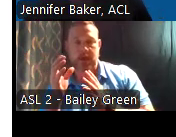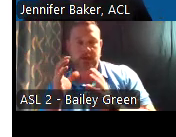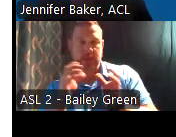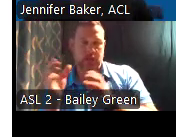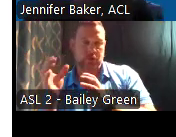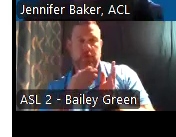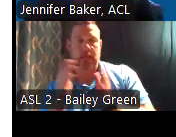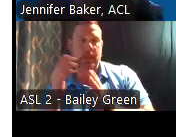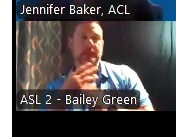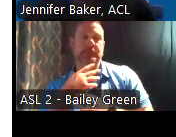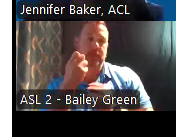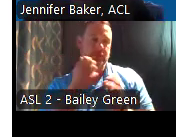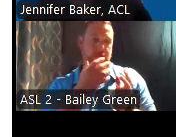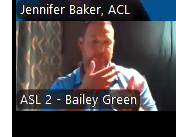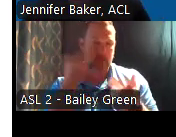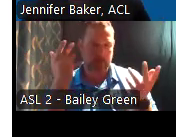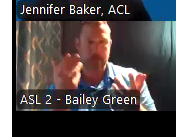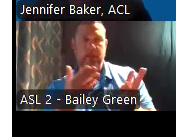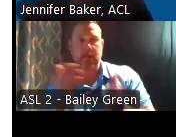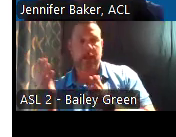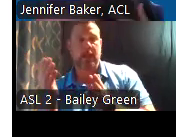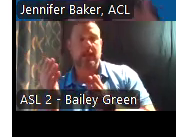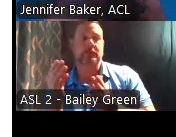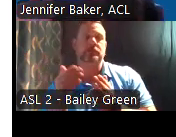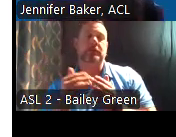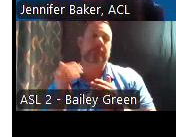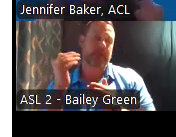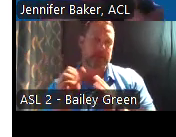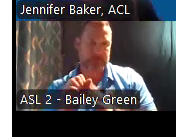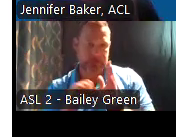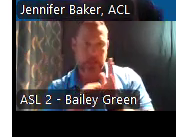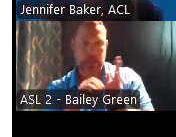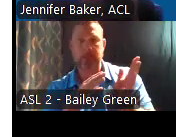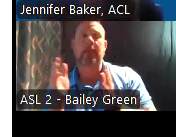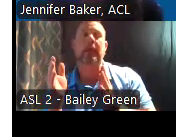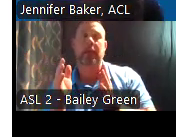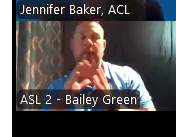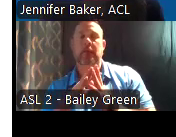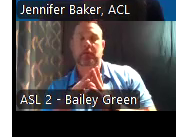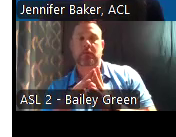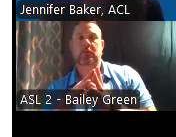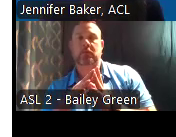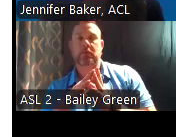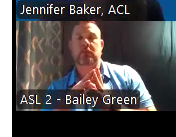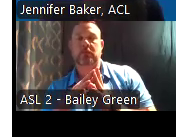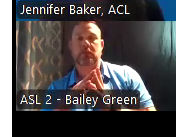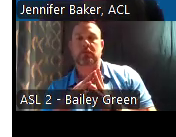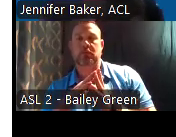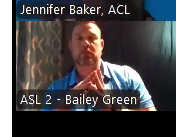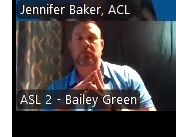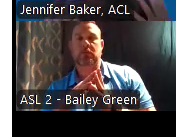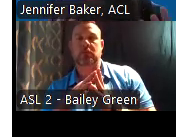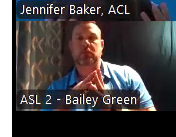advance age-friendly plans, to advance state plans on aging, and